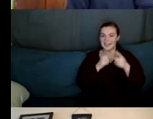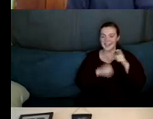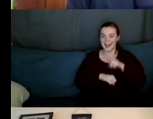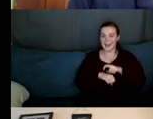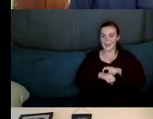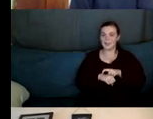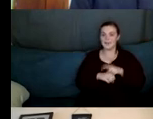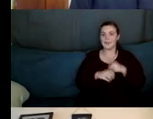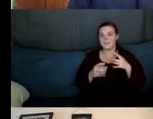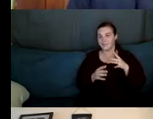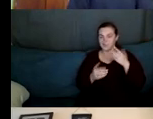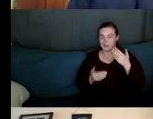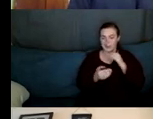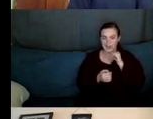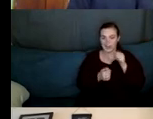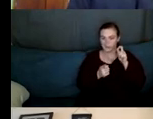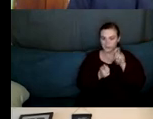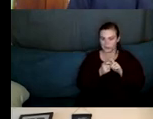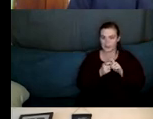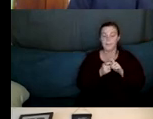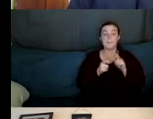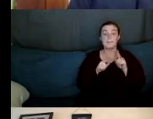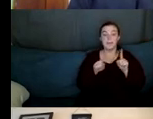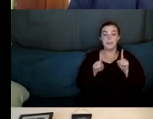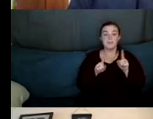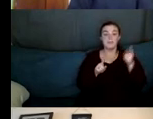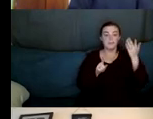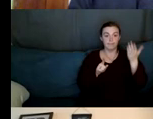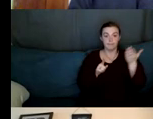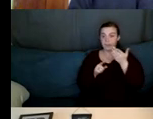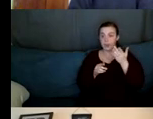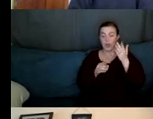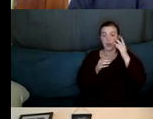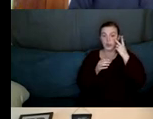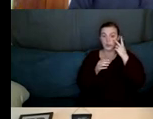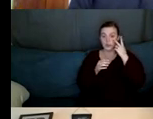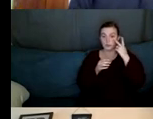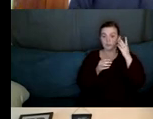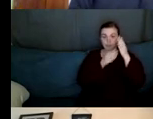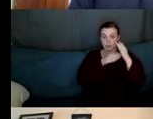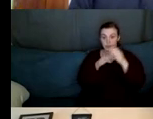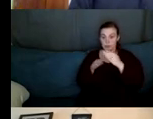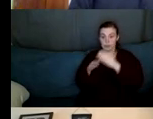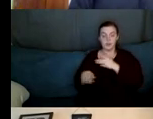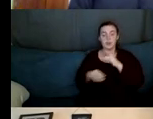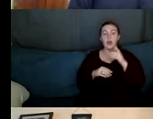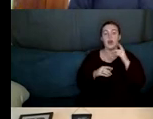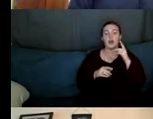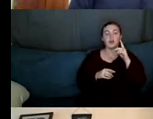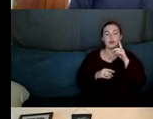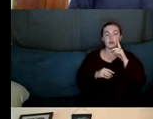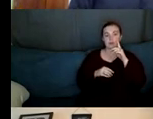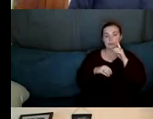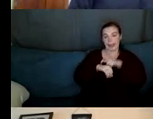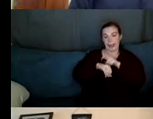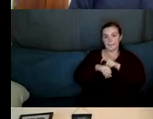want to remake everything. But this map actually shows us all the time zones and how they break up. You can see